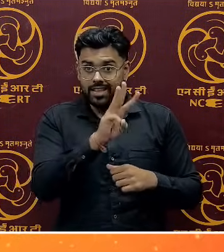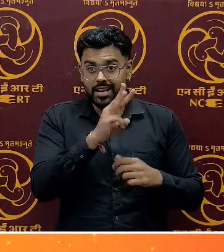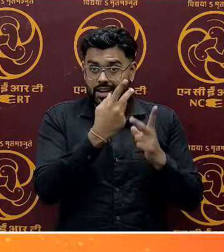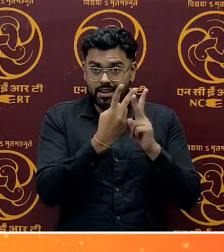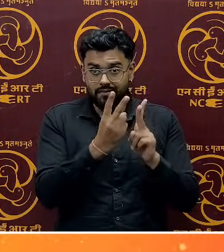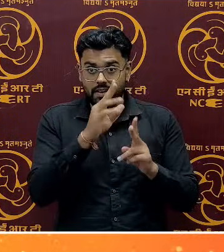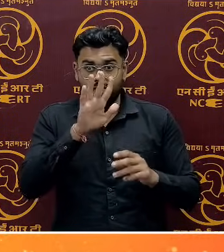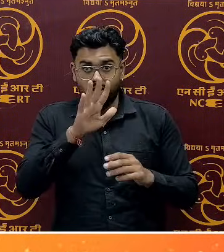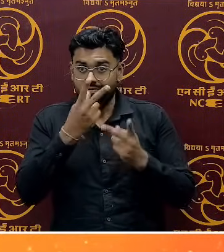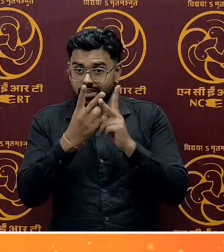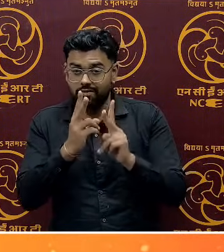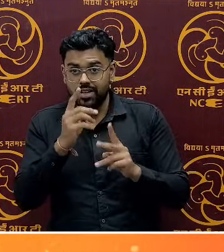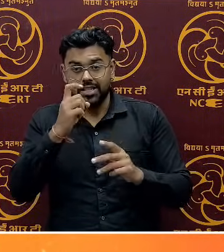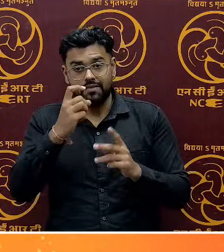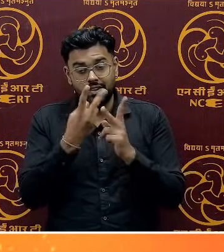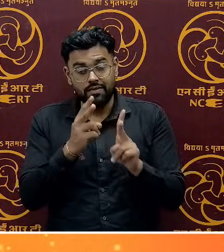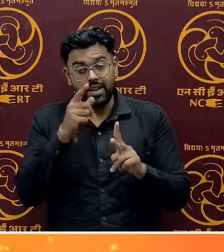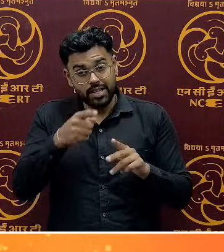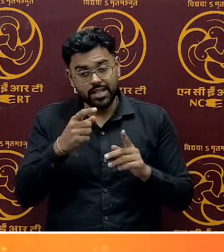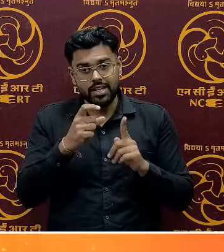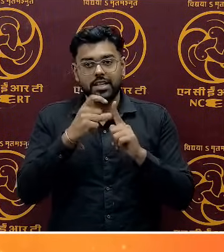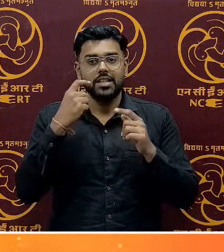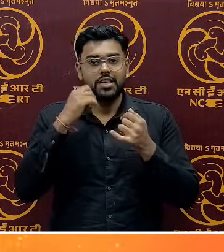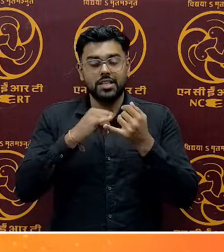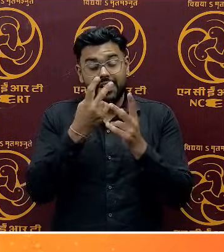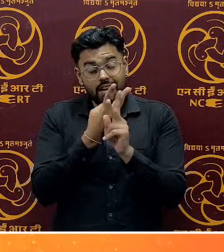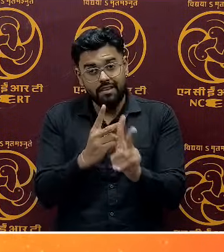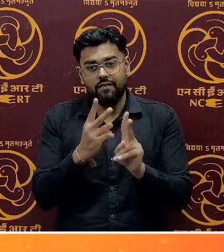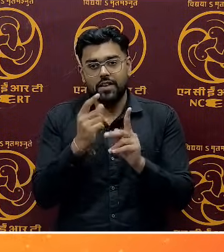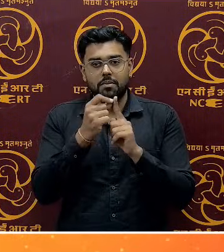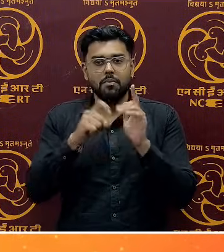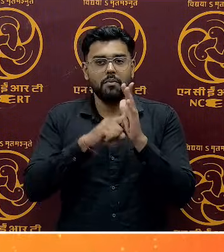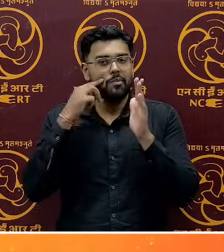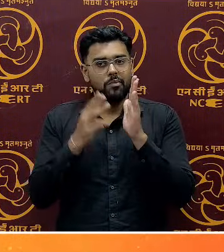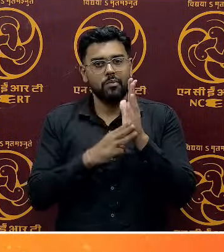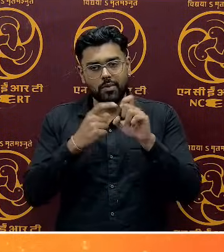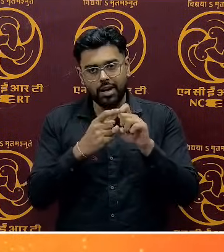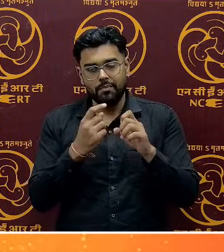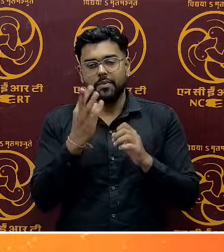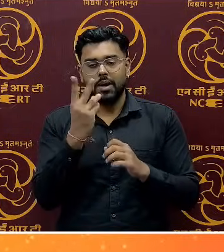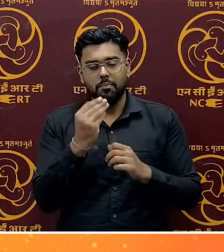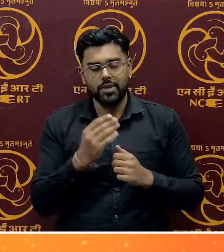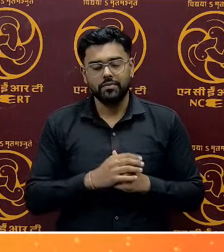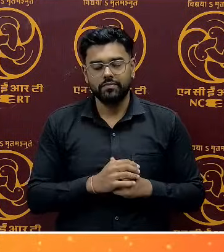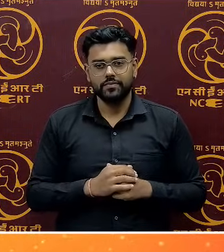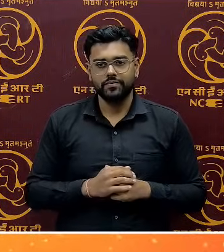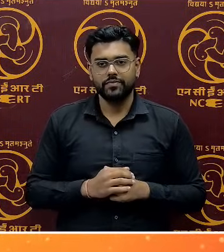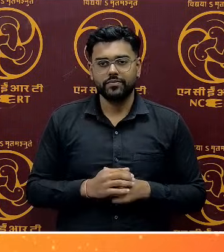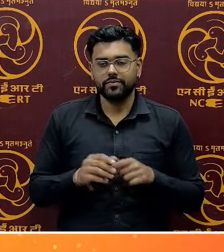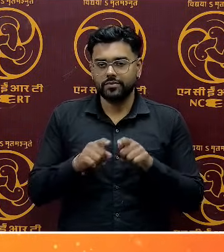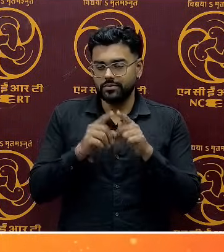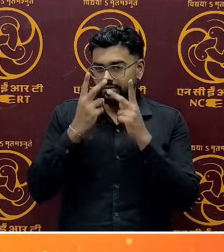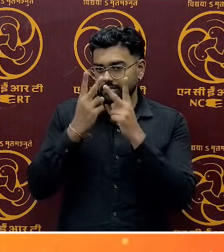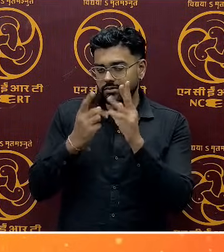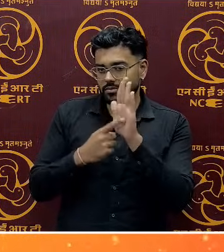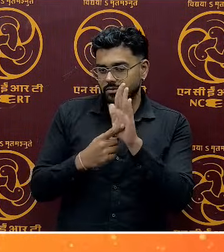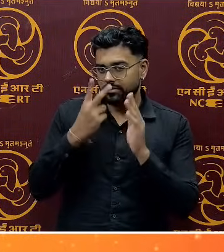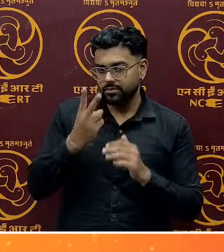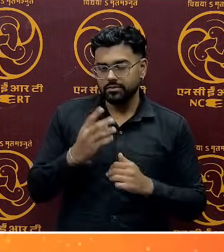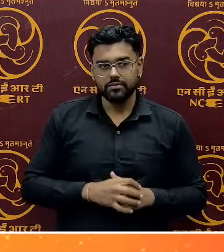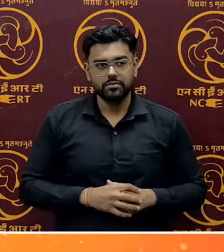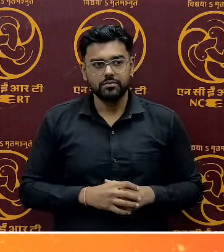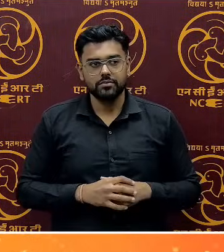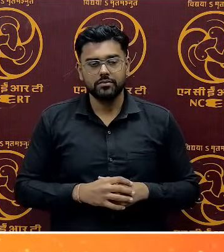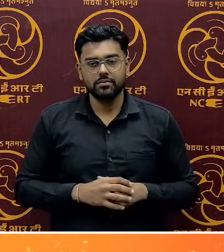are distinct prime numbers. So, 105 has 3 factors, 3, 5 and 7, and they